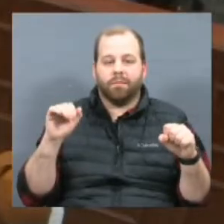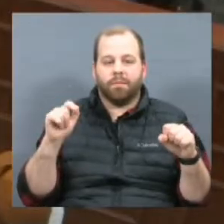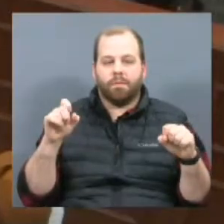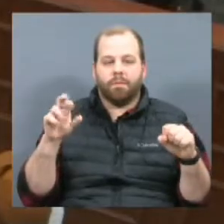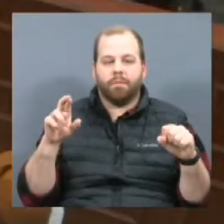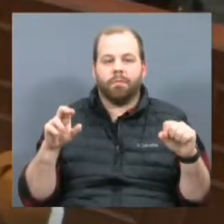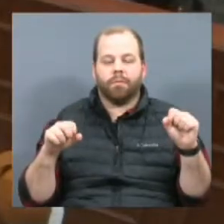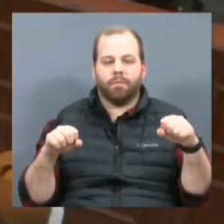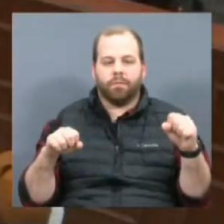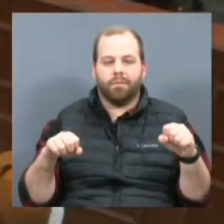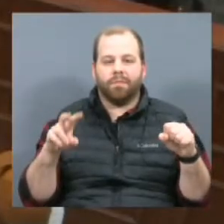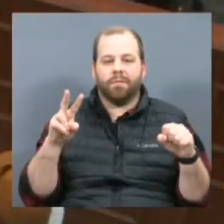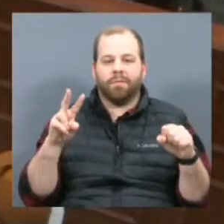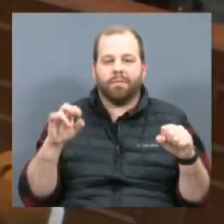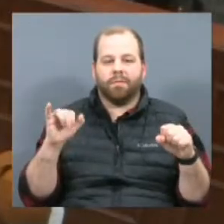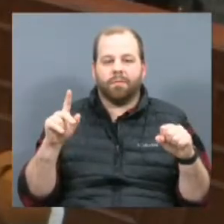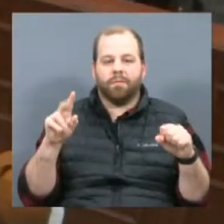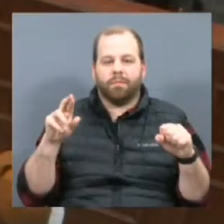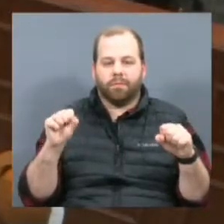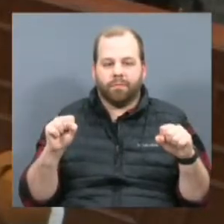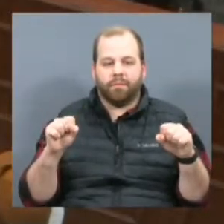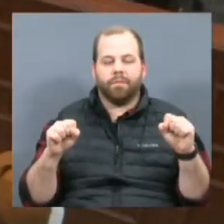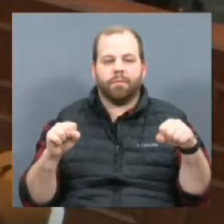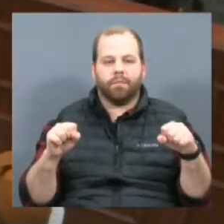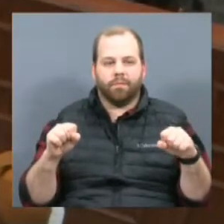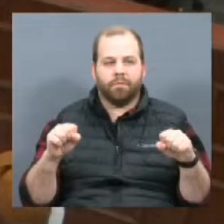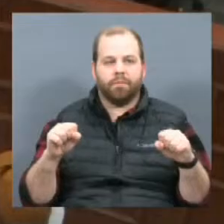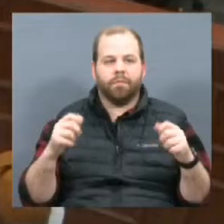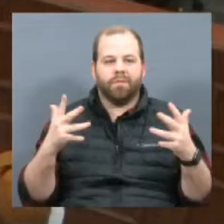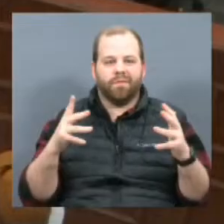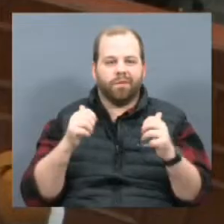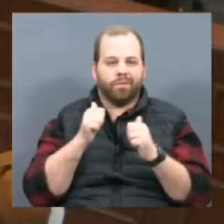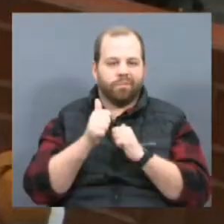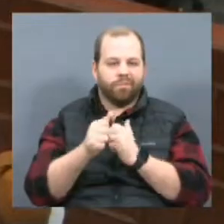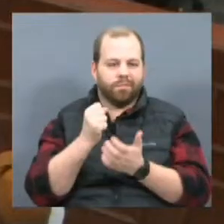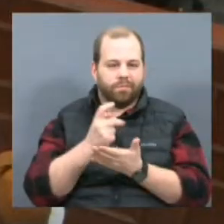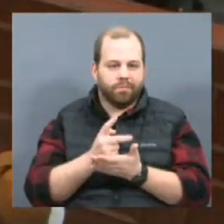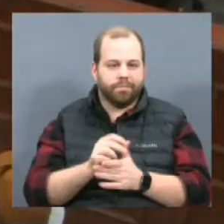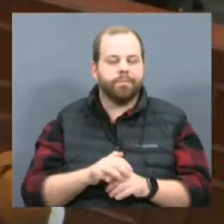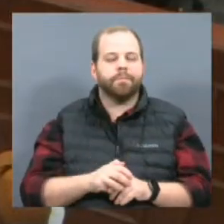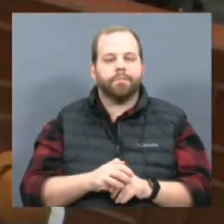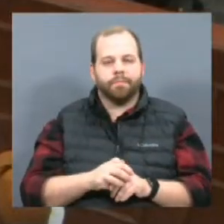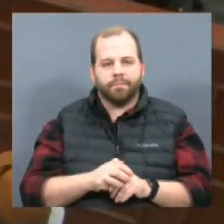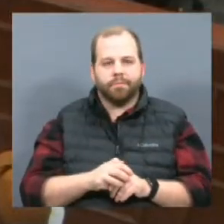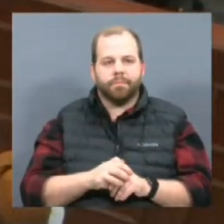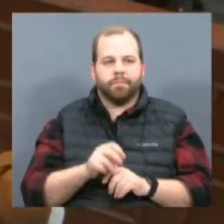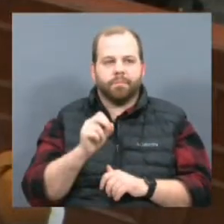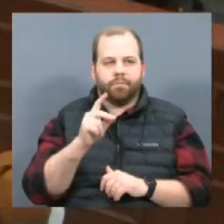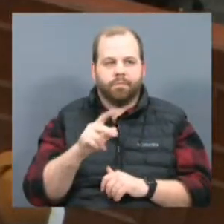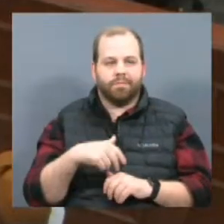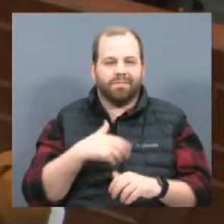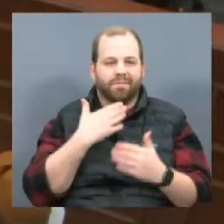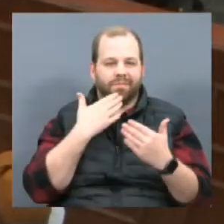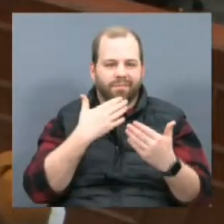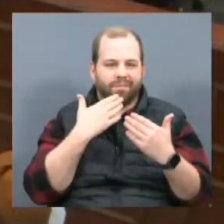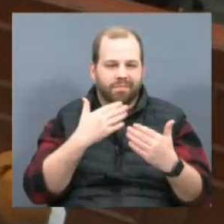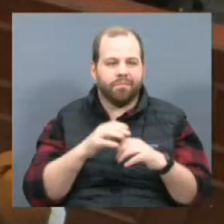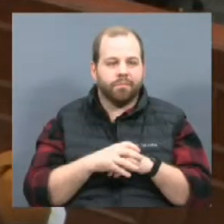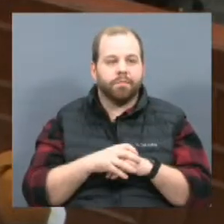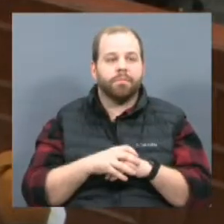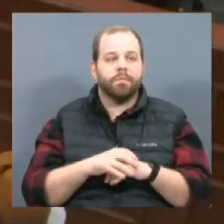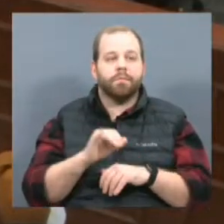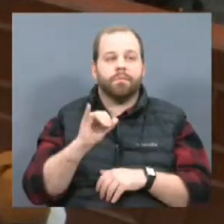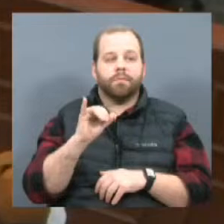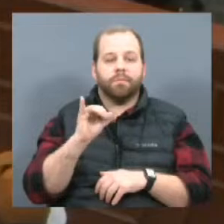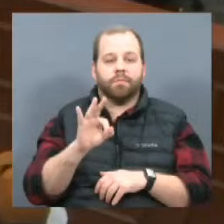Yes. Vickers? Yes. Consent agenda has been approved. All right. Thank you, Torrance. If your